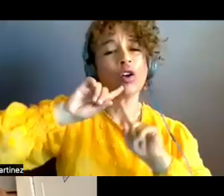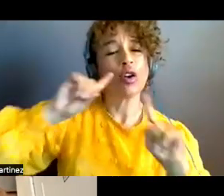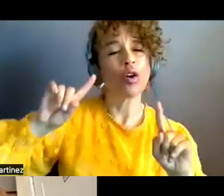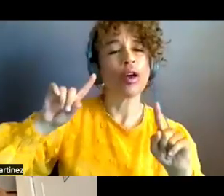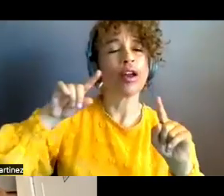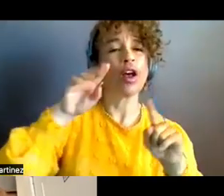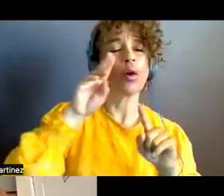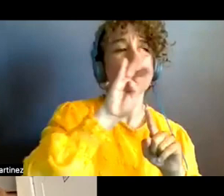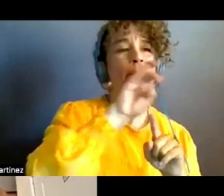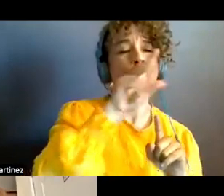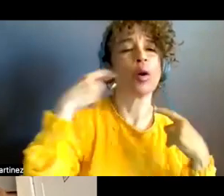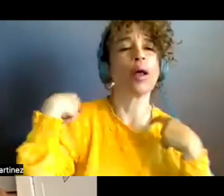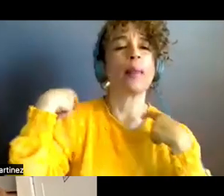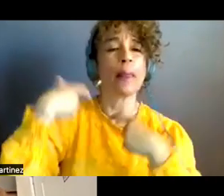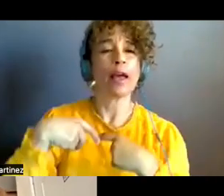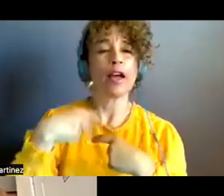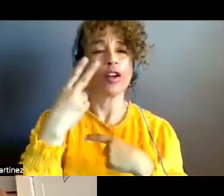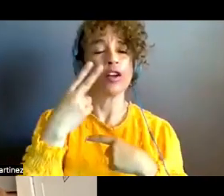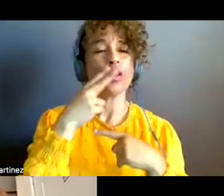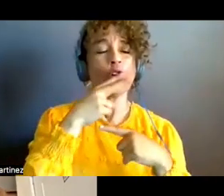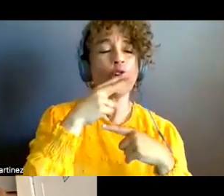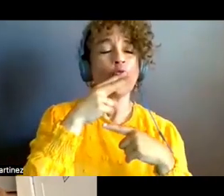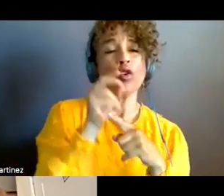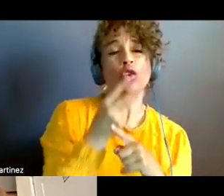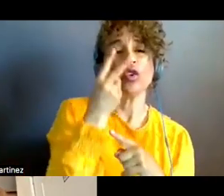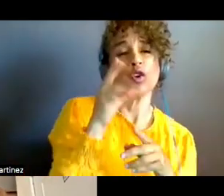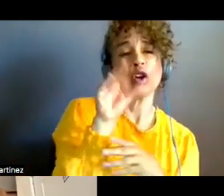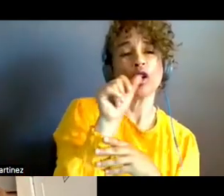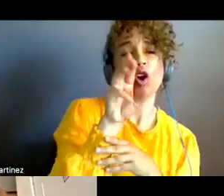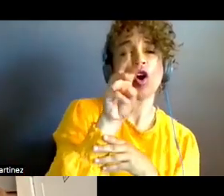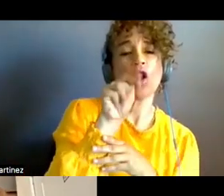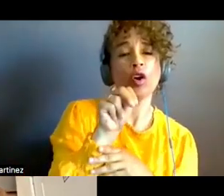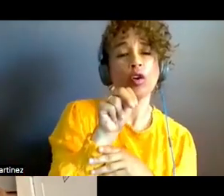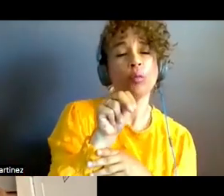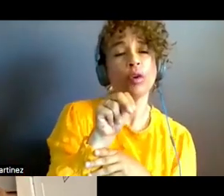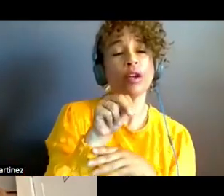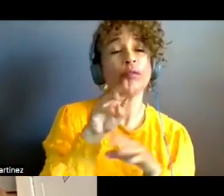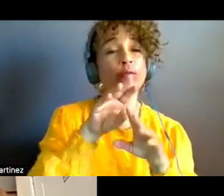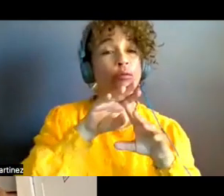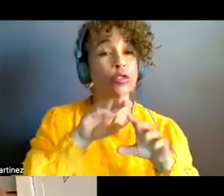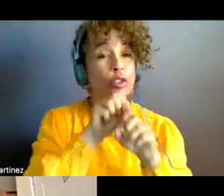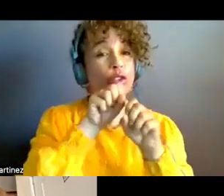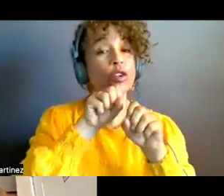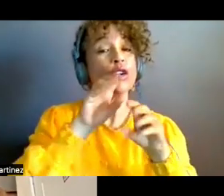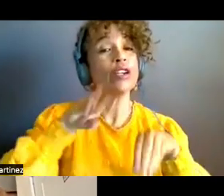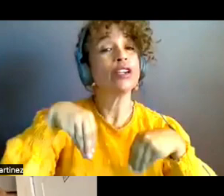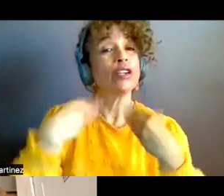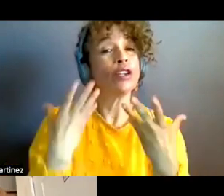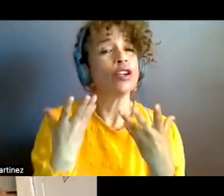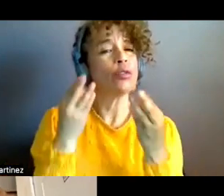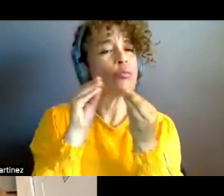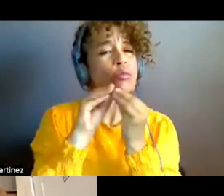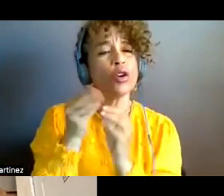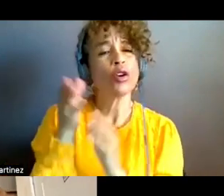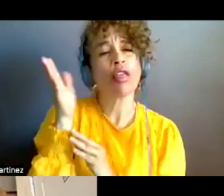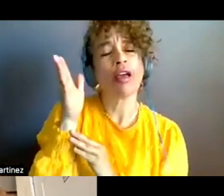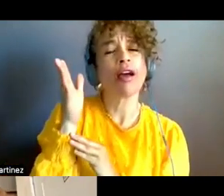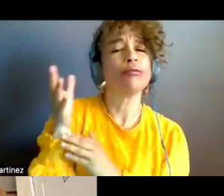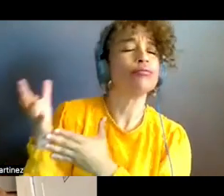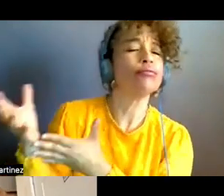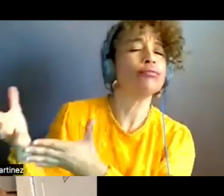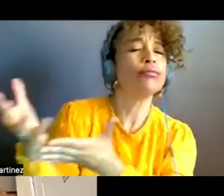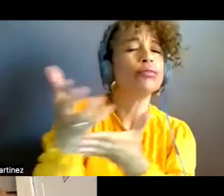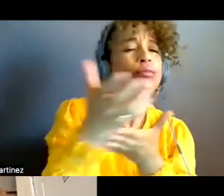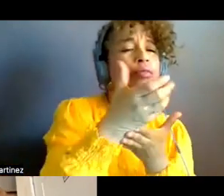Mexico, including two solo recitals at Carnegie Recital Hall. She has given numerous lecture recitals